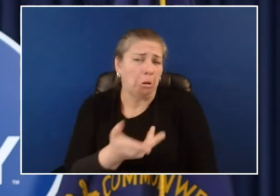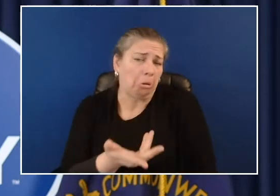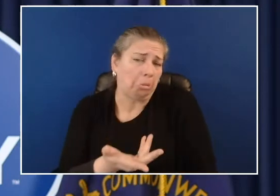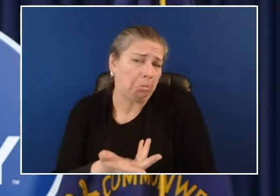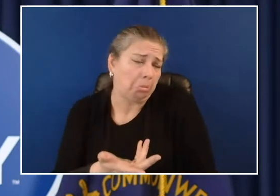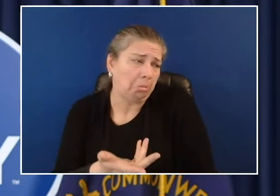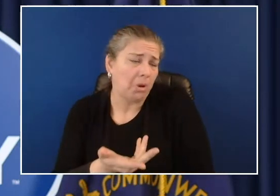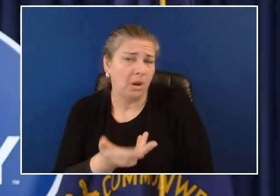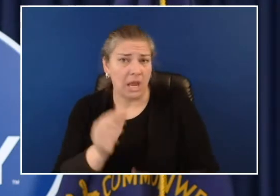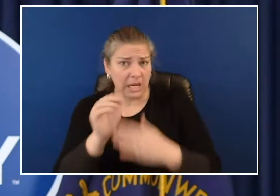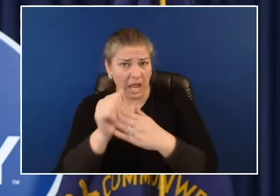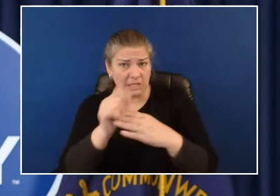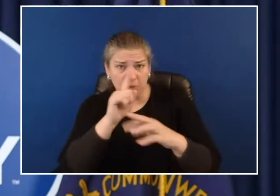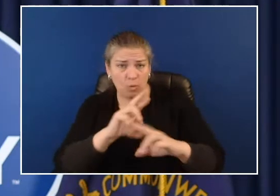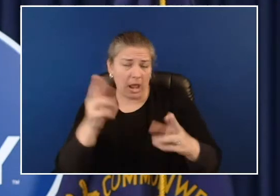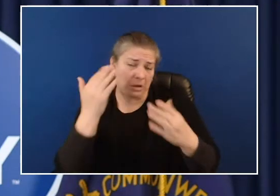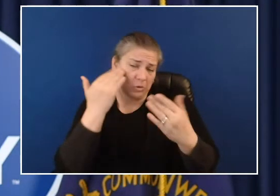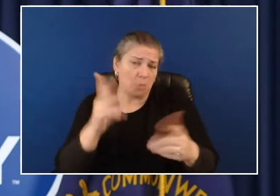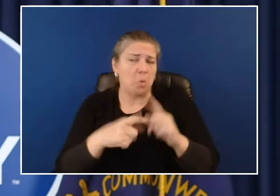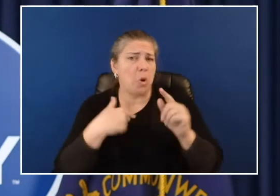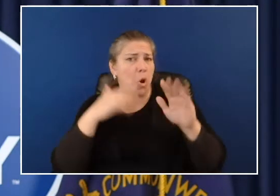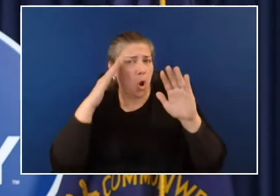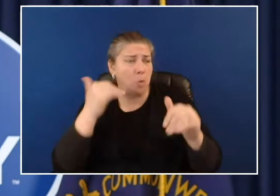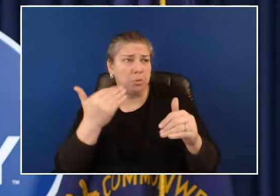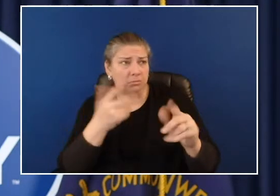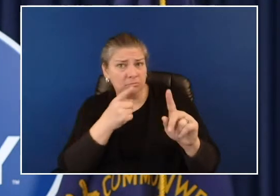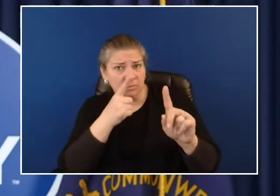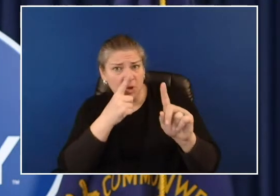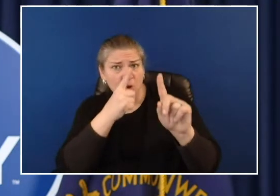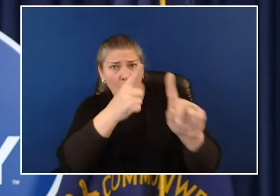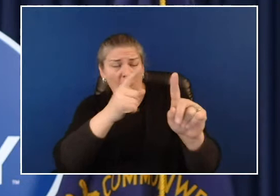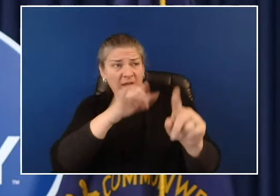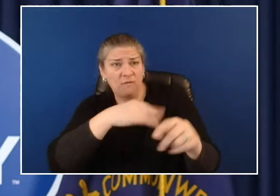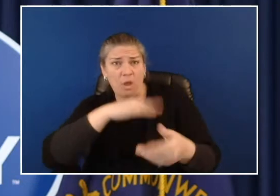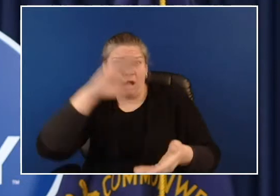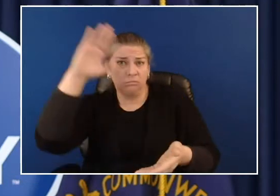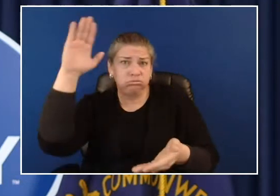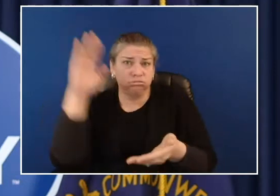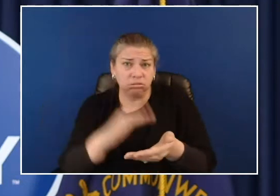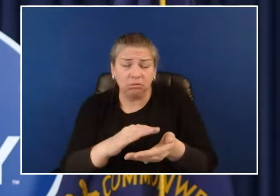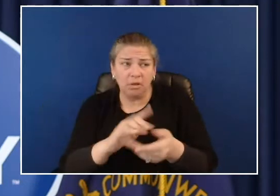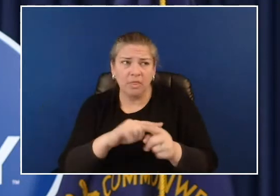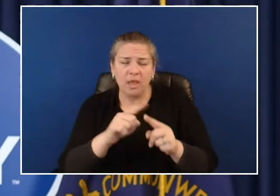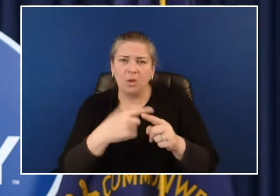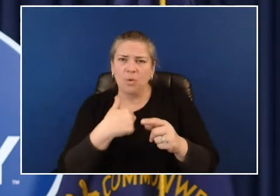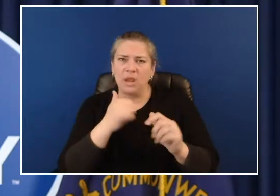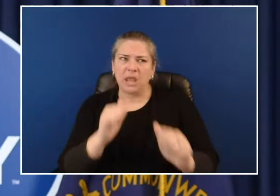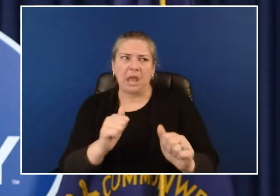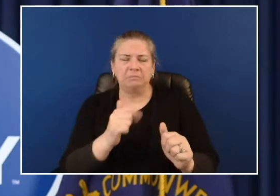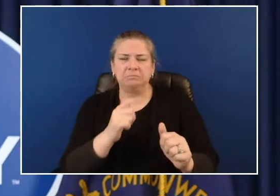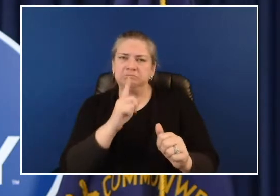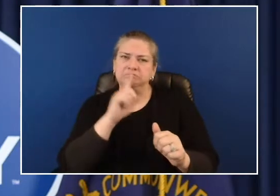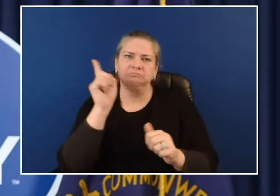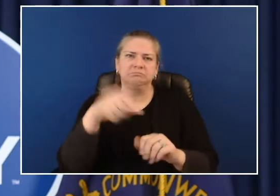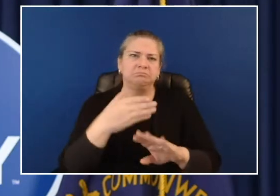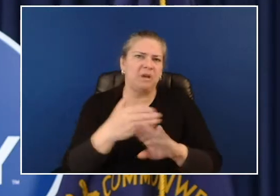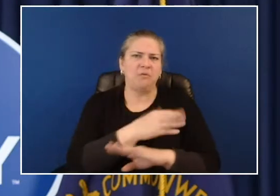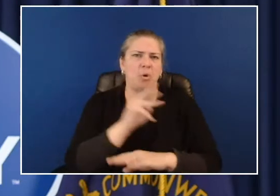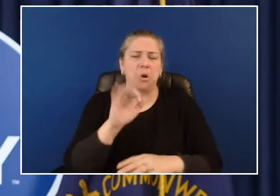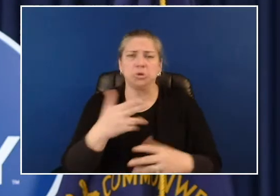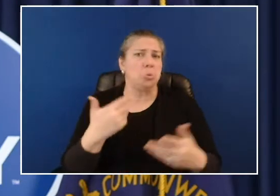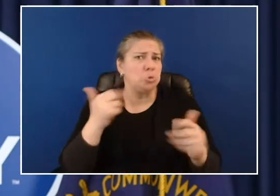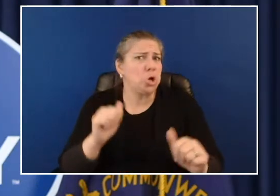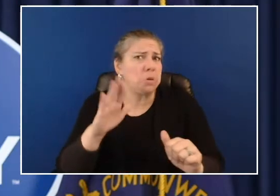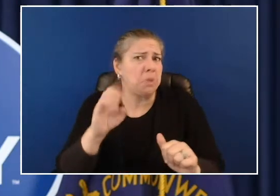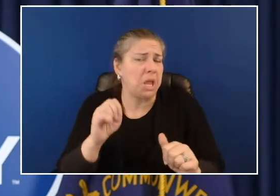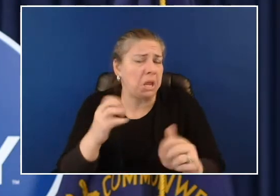could reach where we hope to be on the 14th a week earlier. And that doesn't have anything to do with a Senate resolution. It has to do with